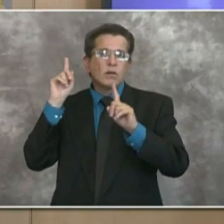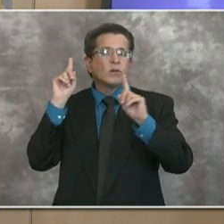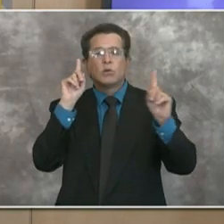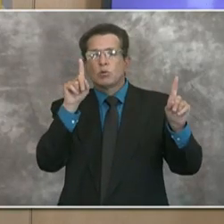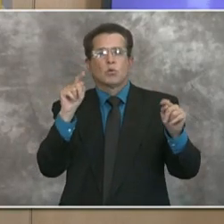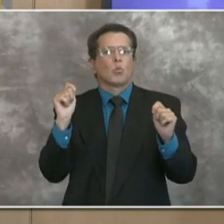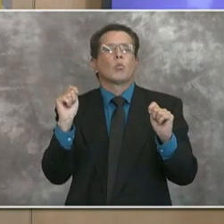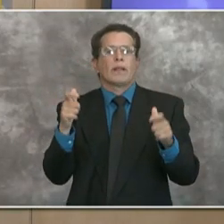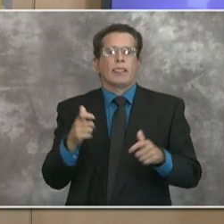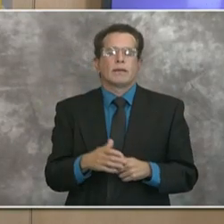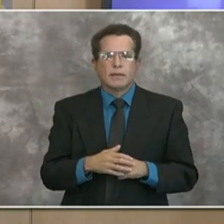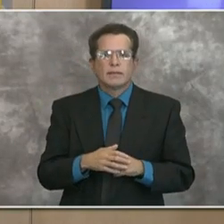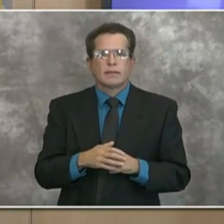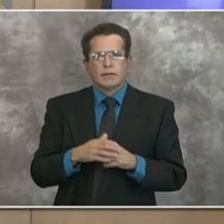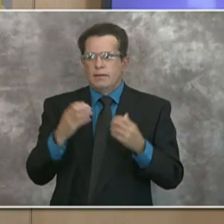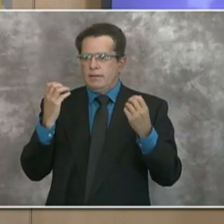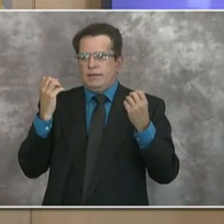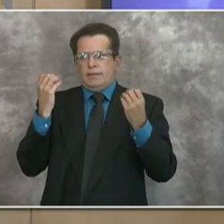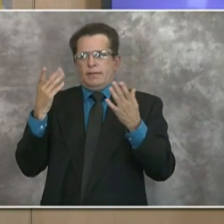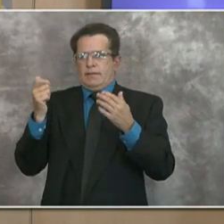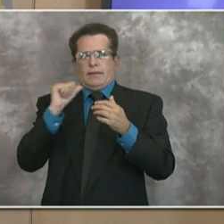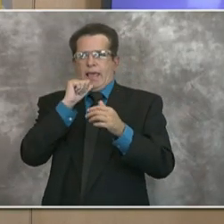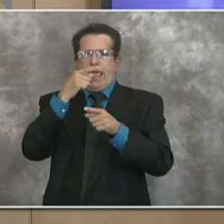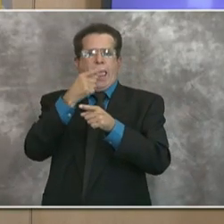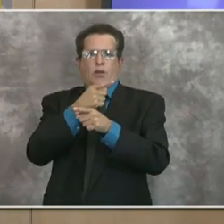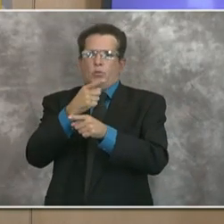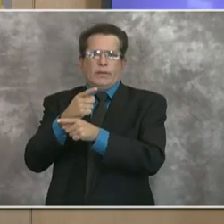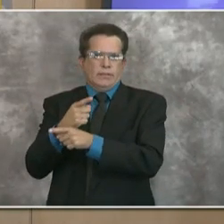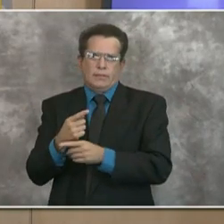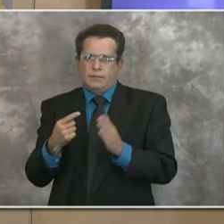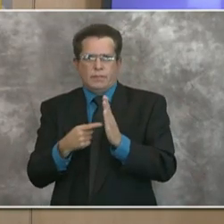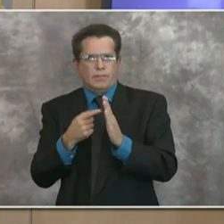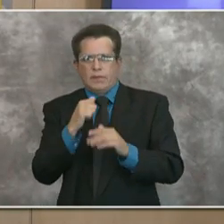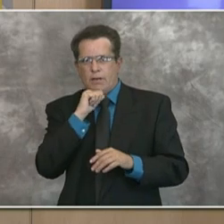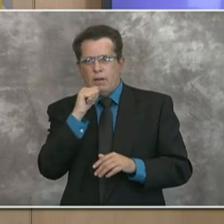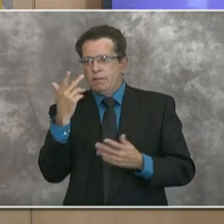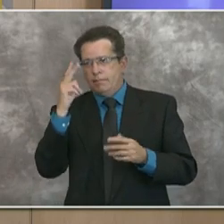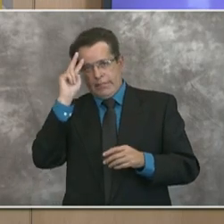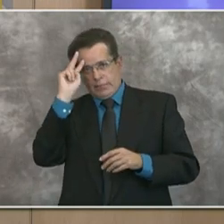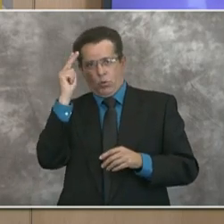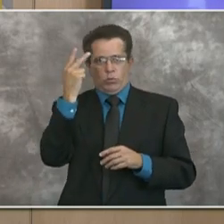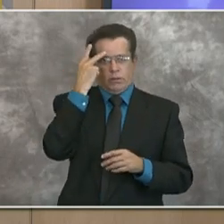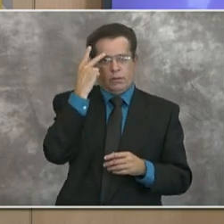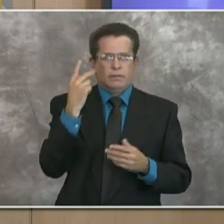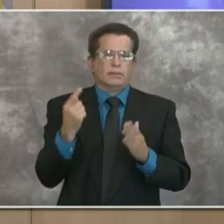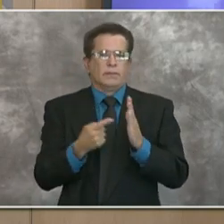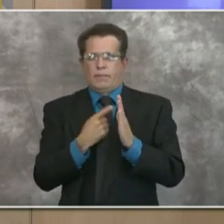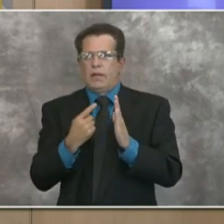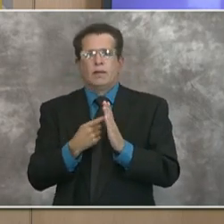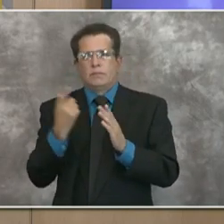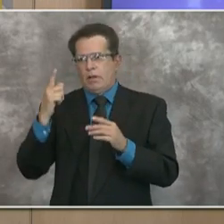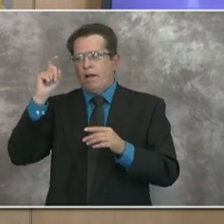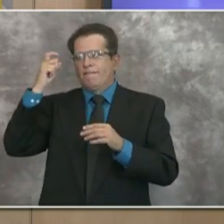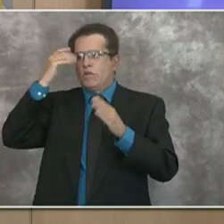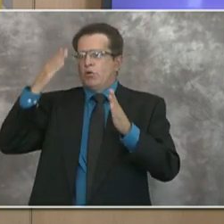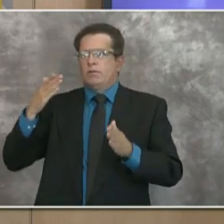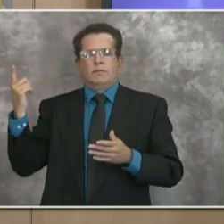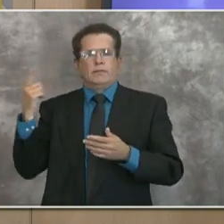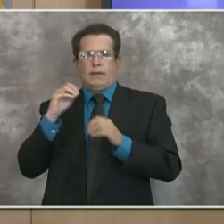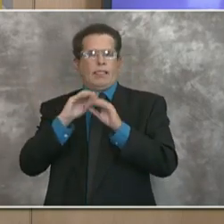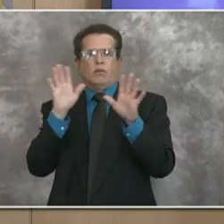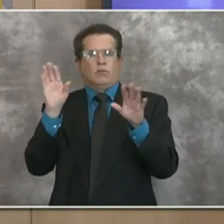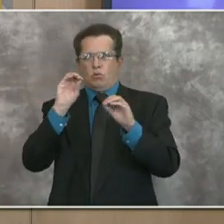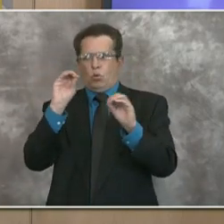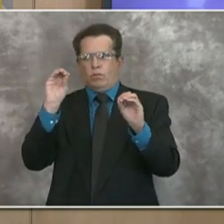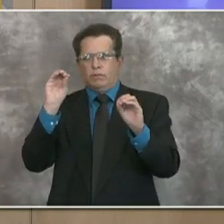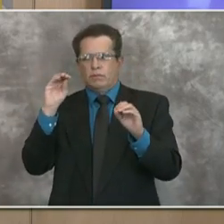often is not completely accurate. Sometimes maybe things get misinterpreted or miscrossed. The governor was clear today. He never had any intention to